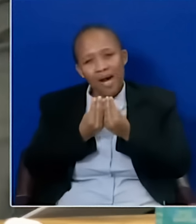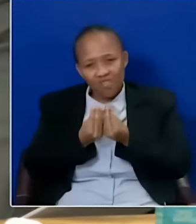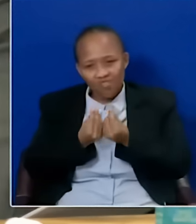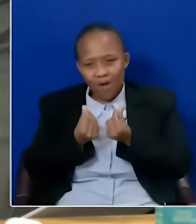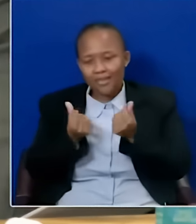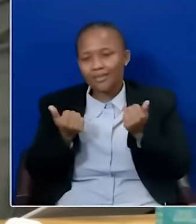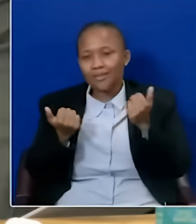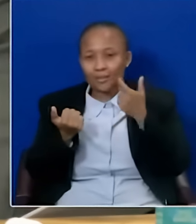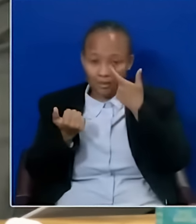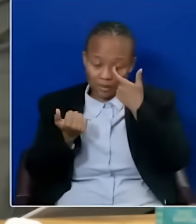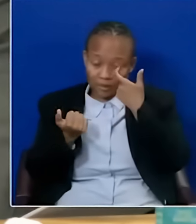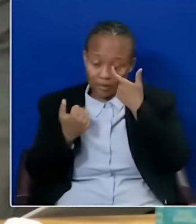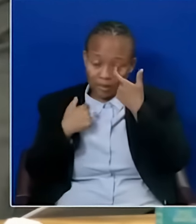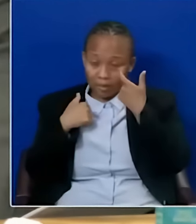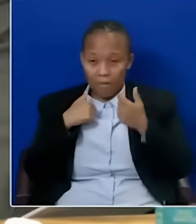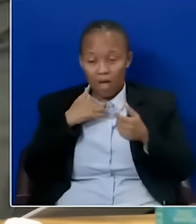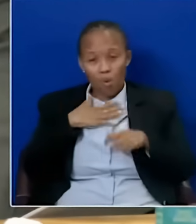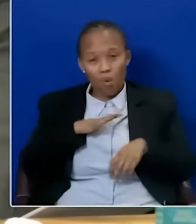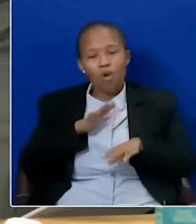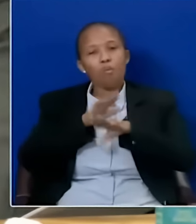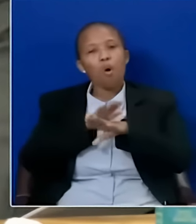emphasize what I said again.